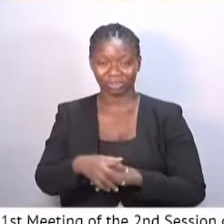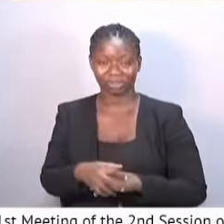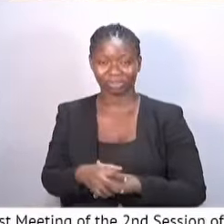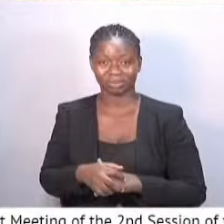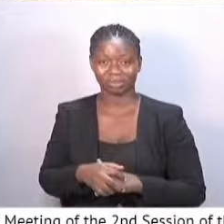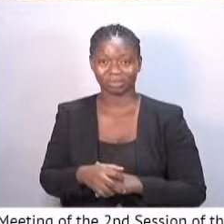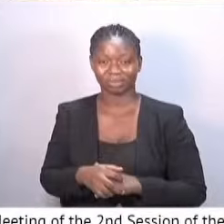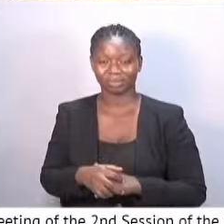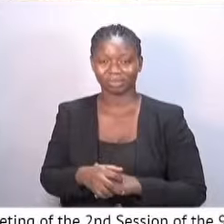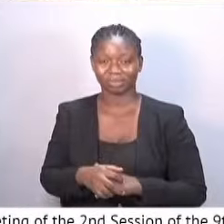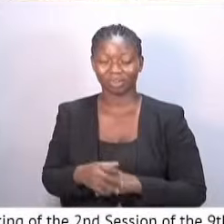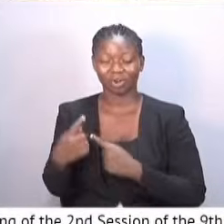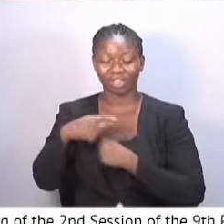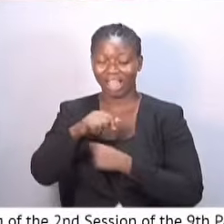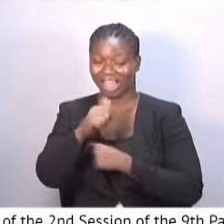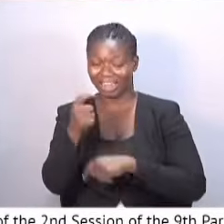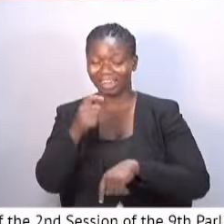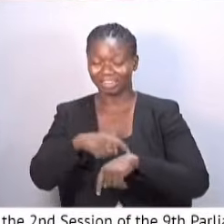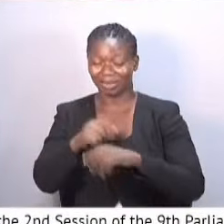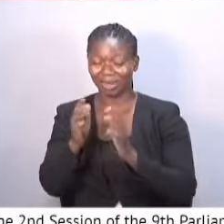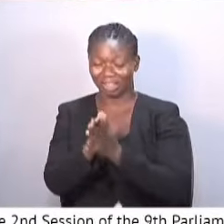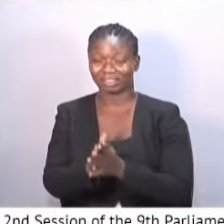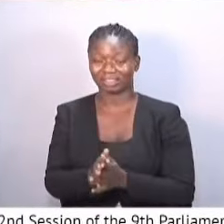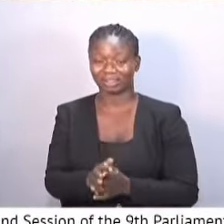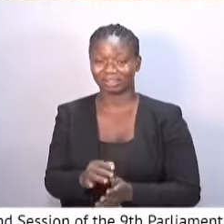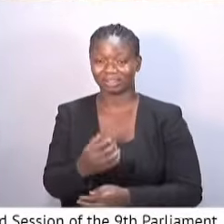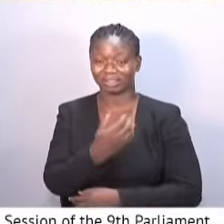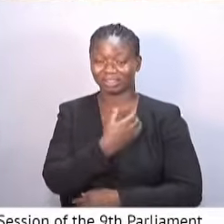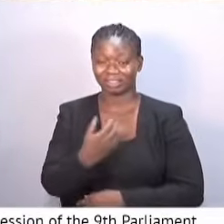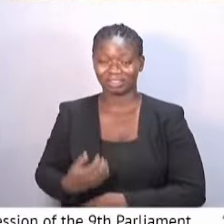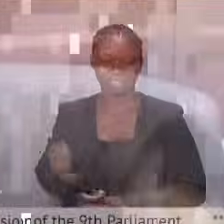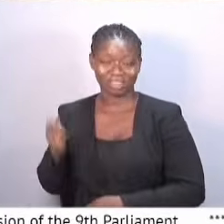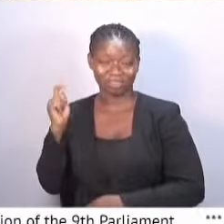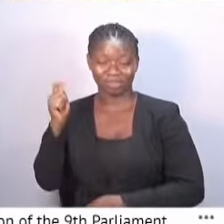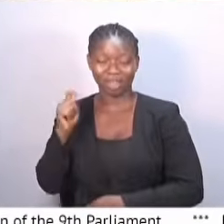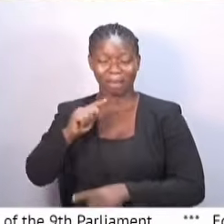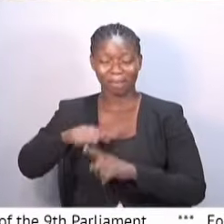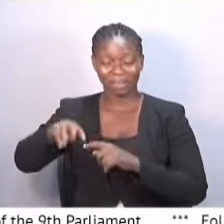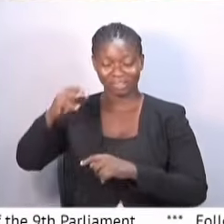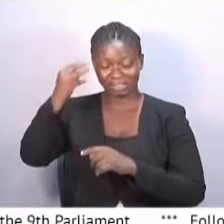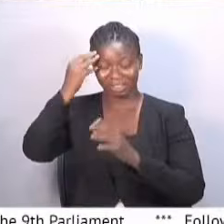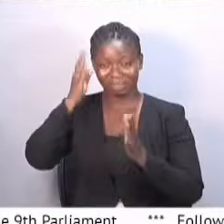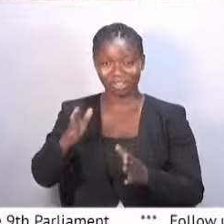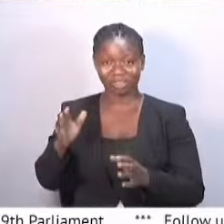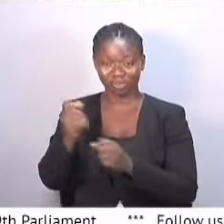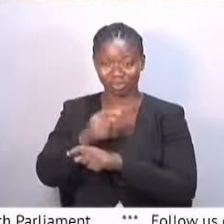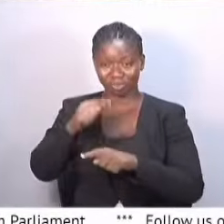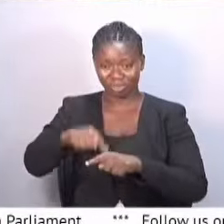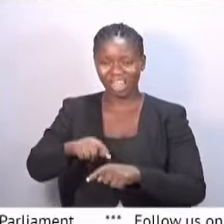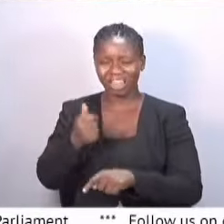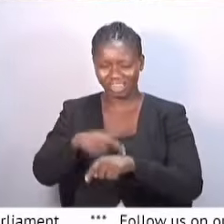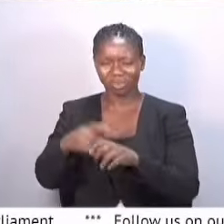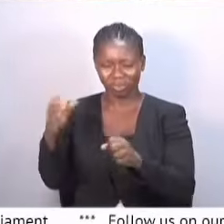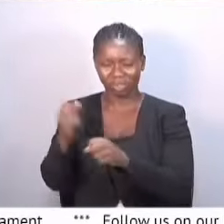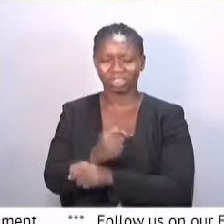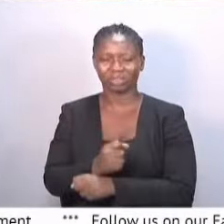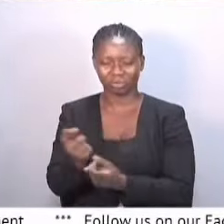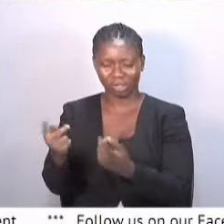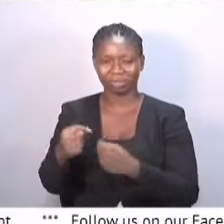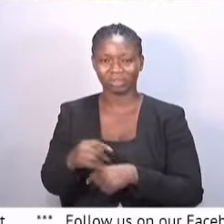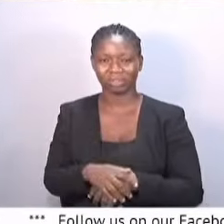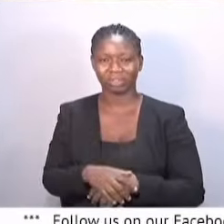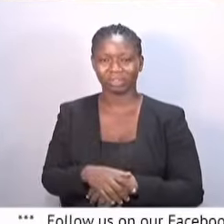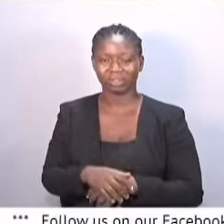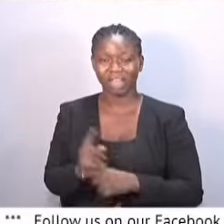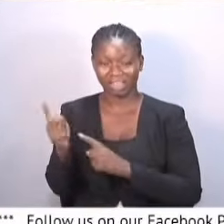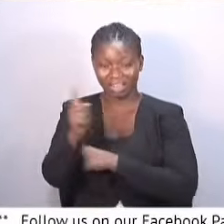be until another time. Chief whip, continue. But this minister that we've got him today, we'll get him again. Mr. Speaker,